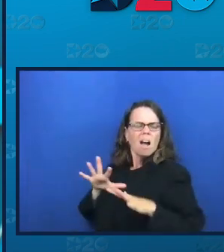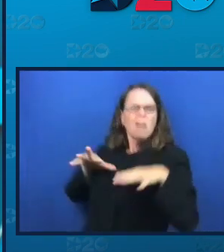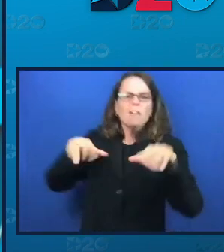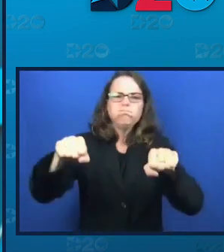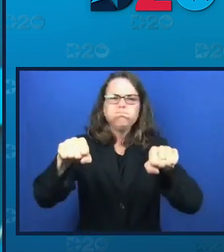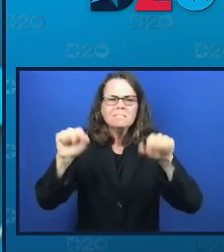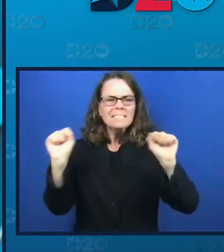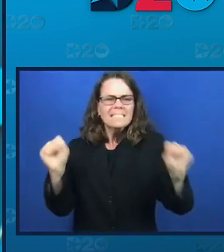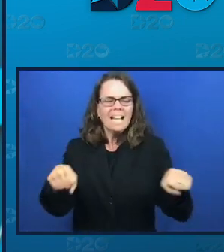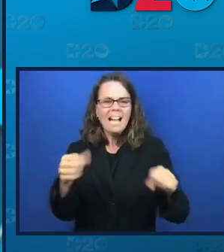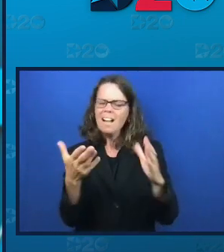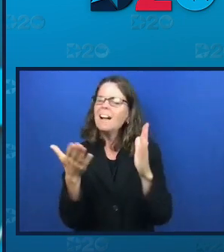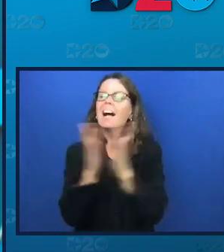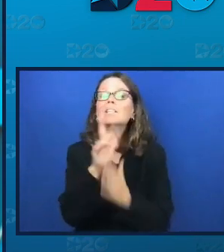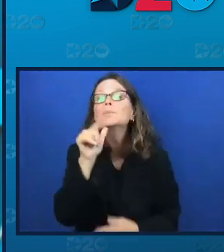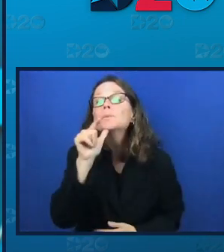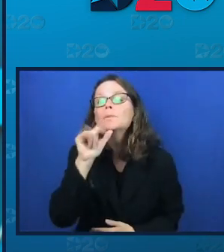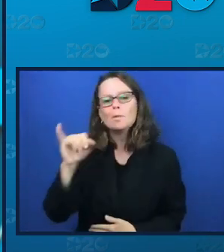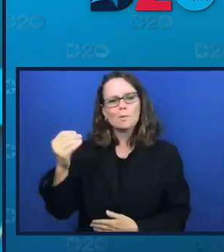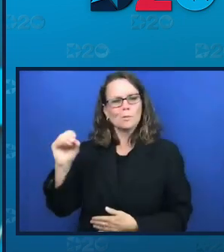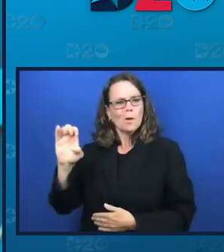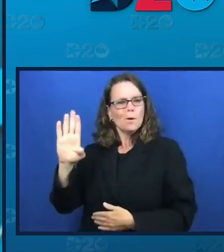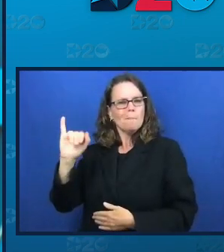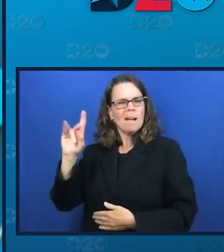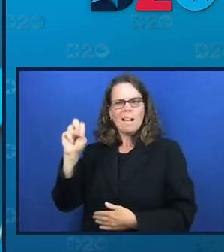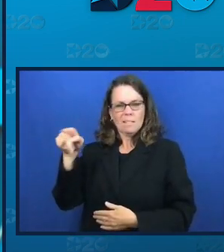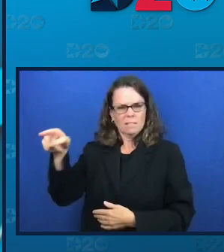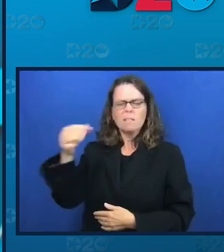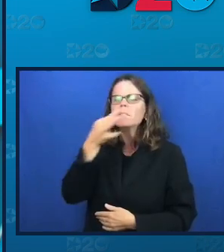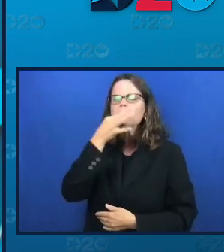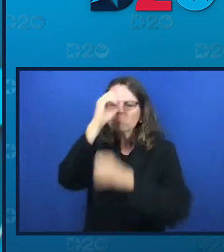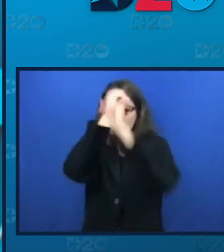the world forever, conquering cancer.